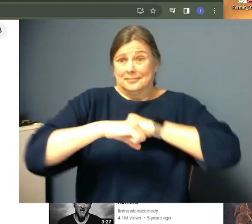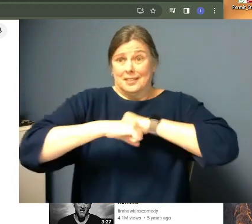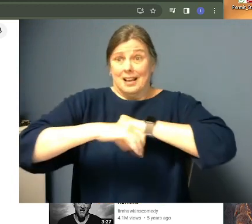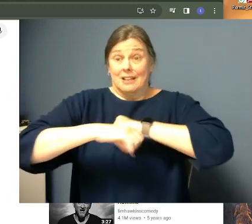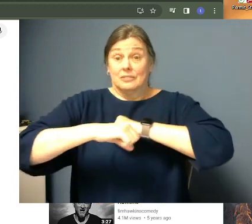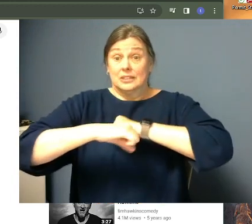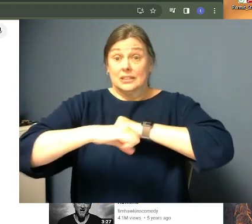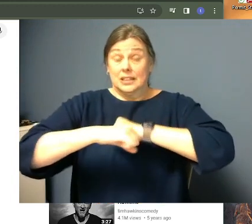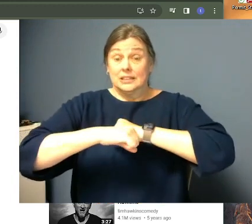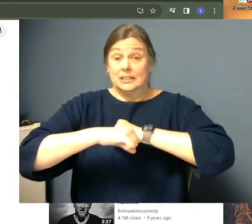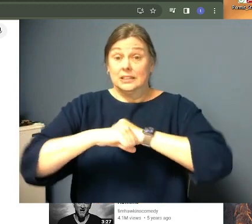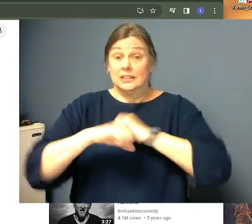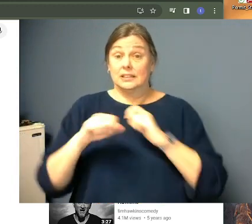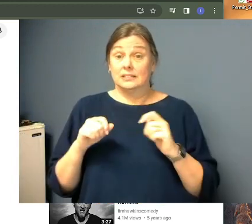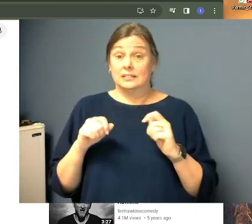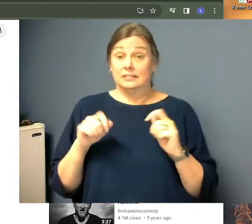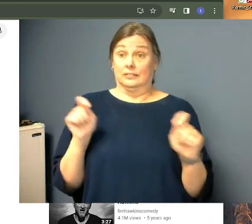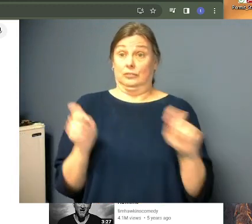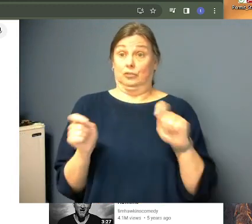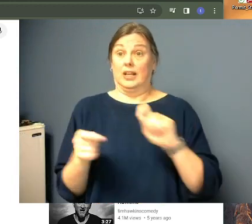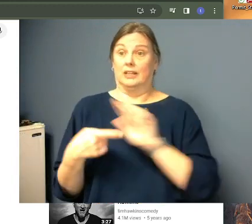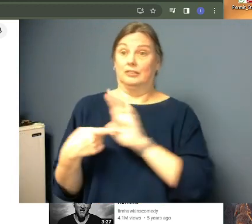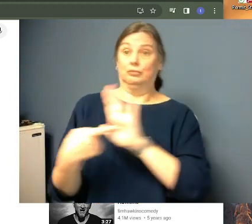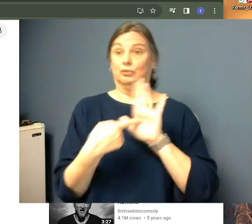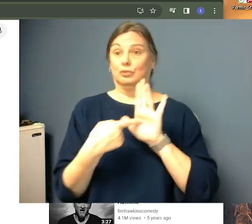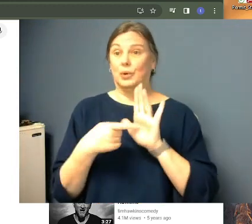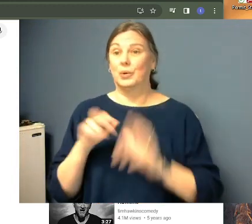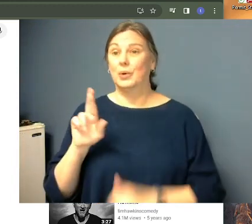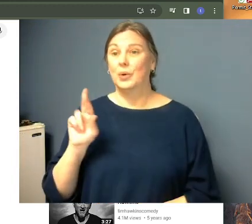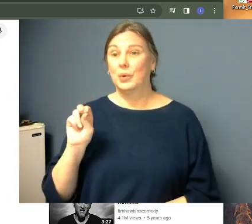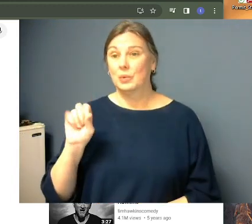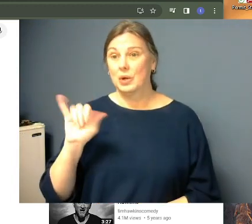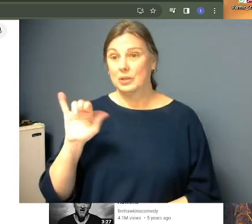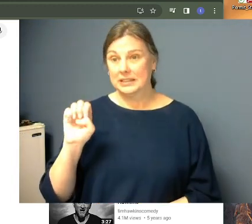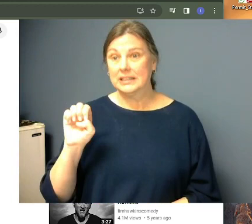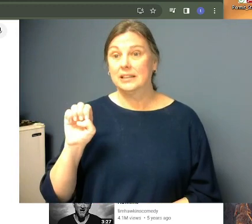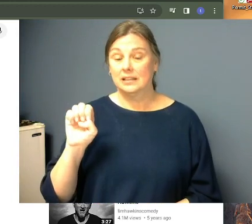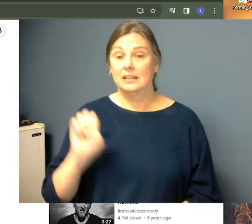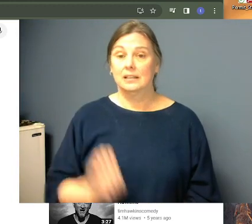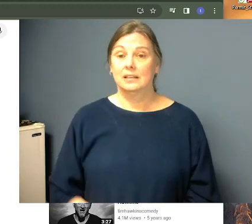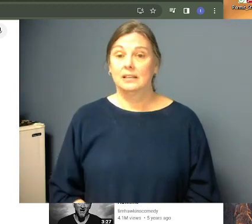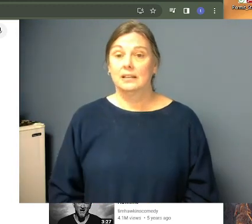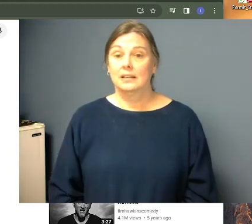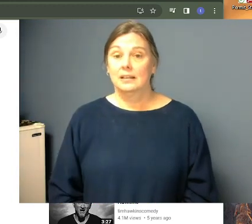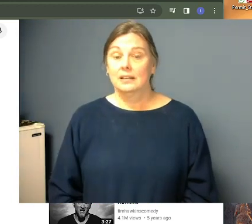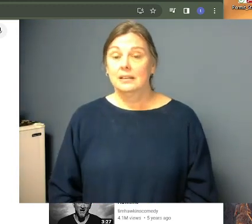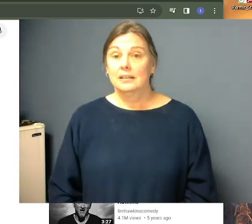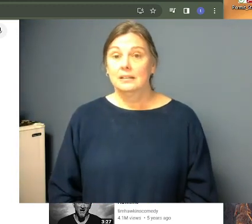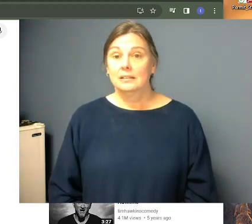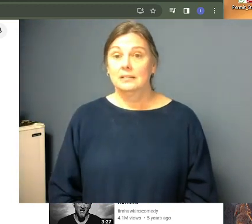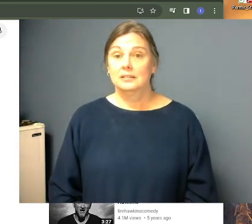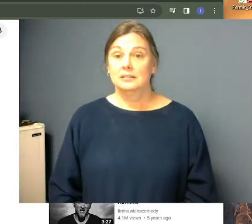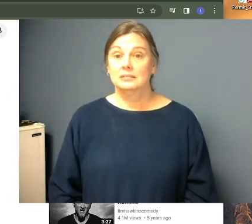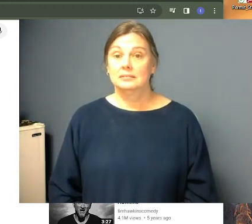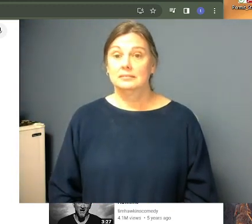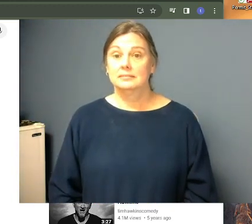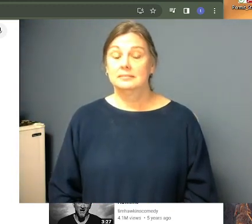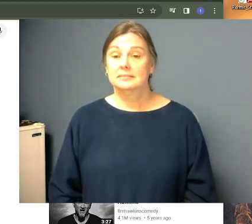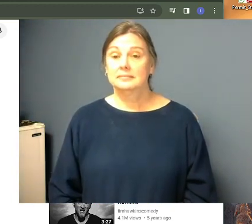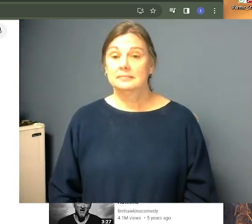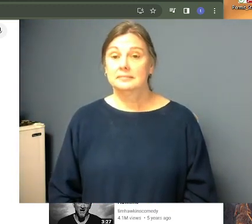used Rosie. So again, she clearly does suggest strength, but